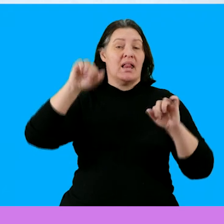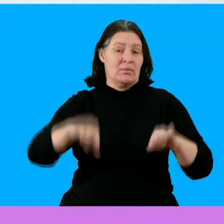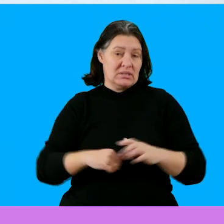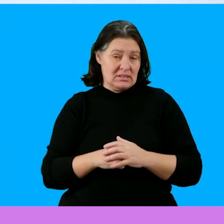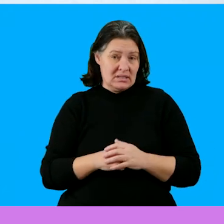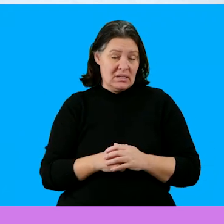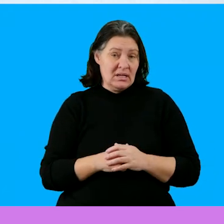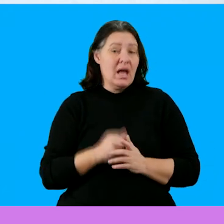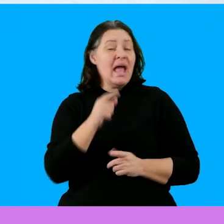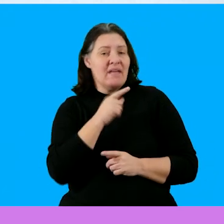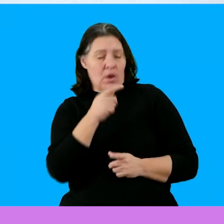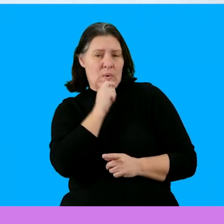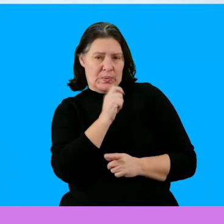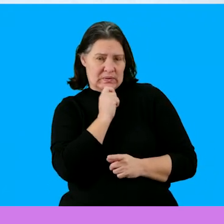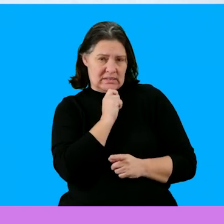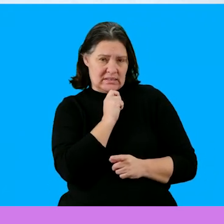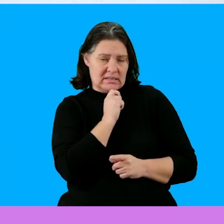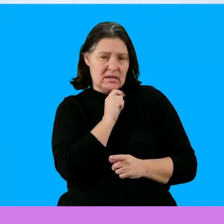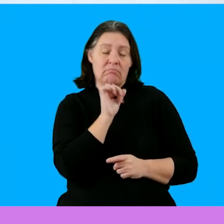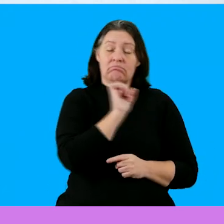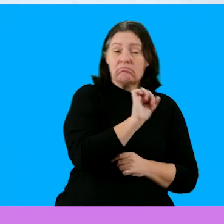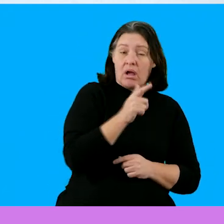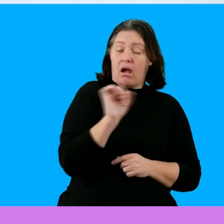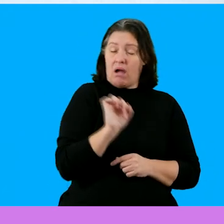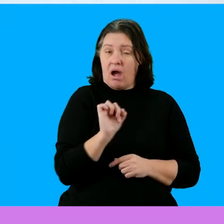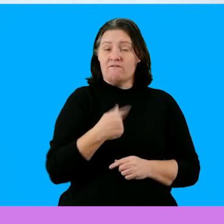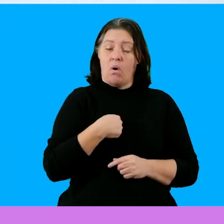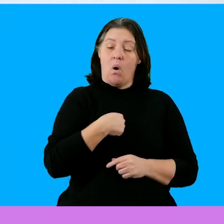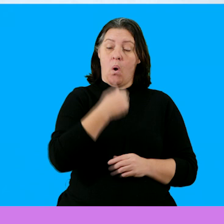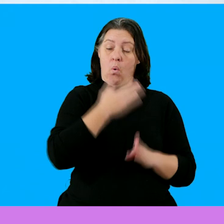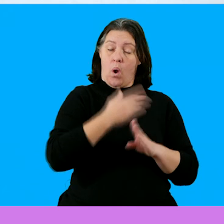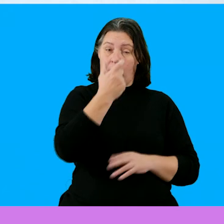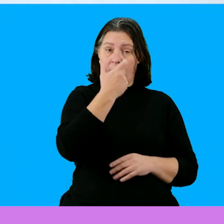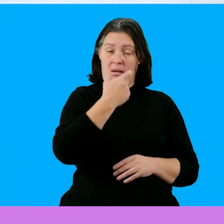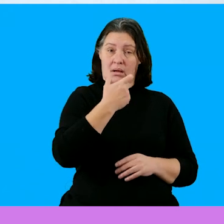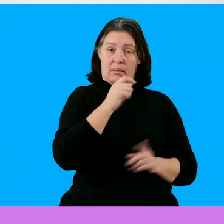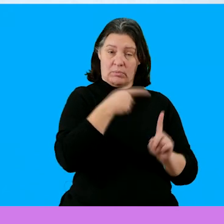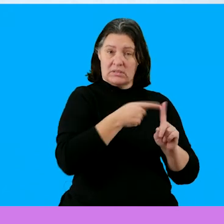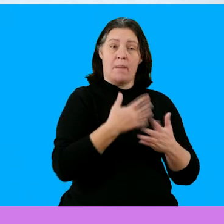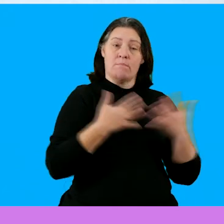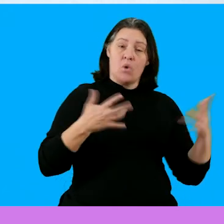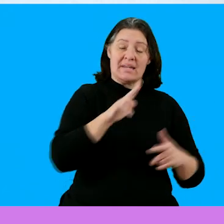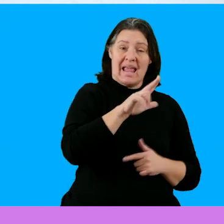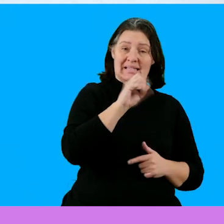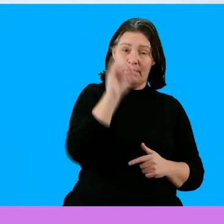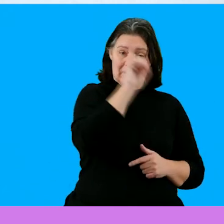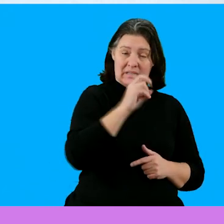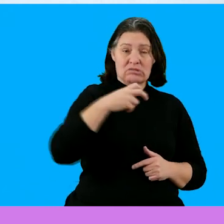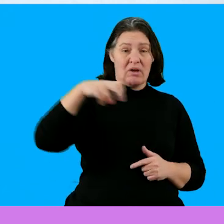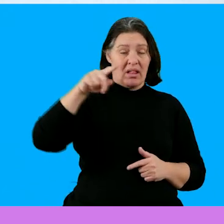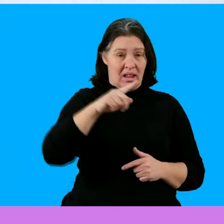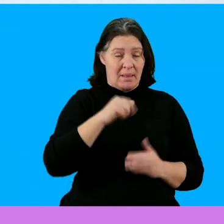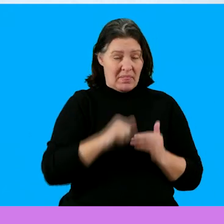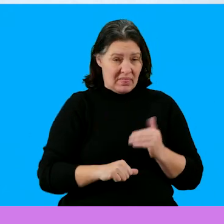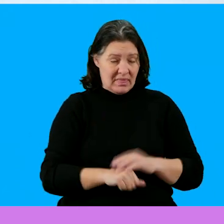travel allowance. If an employee uses his or her car for work purposes and more than 80% of the